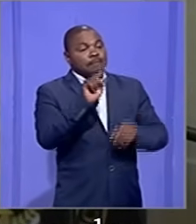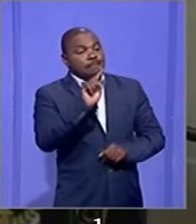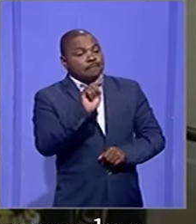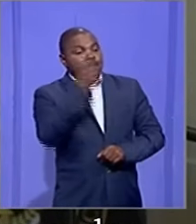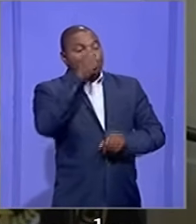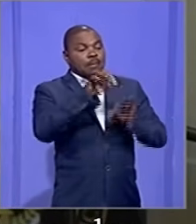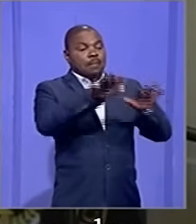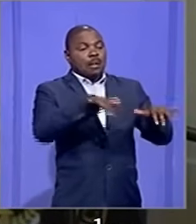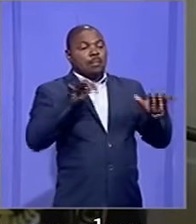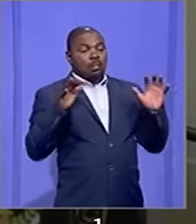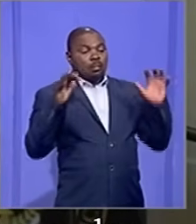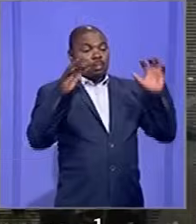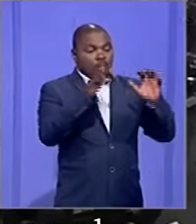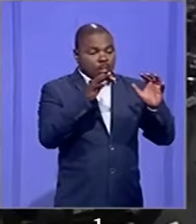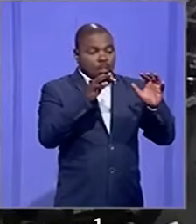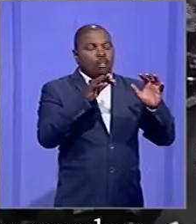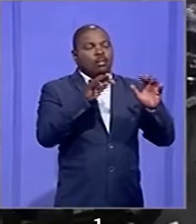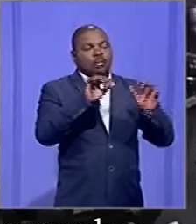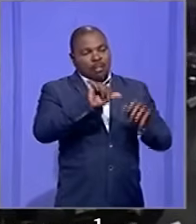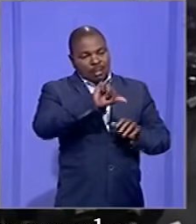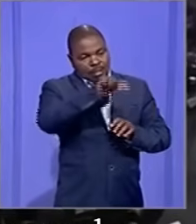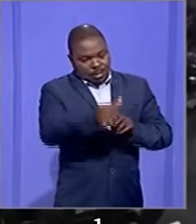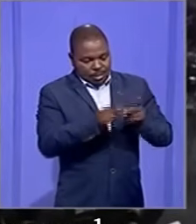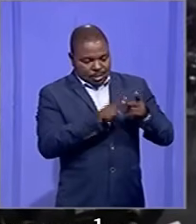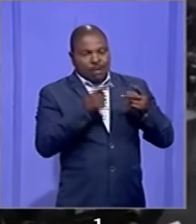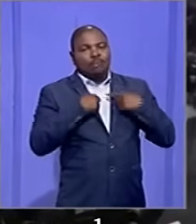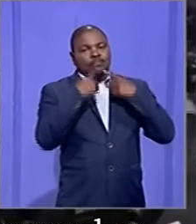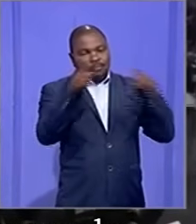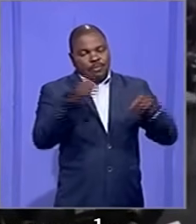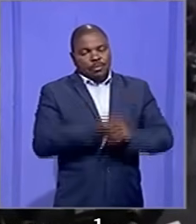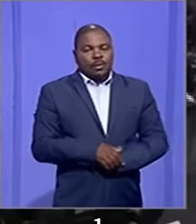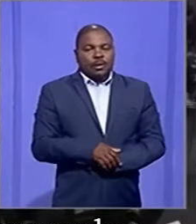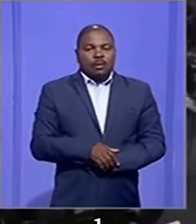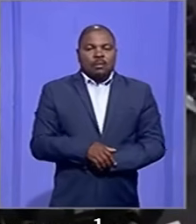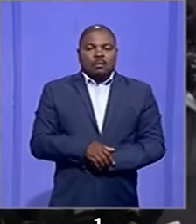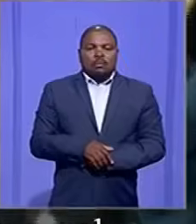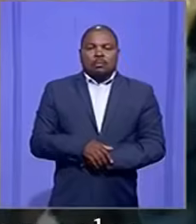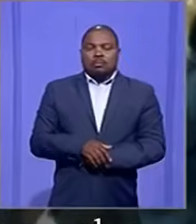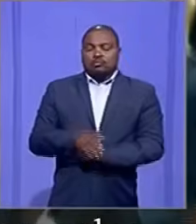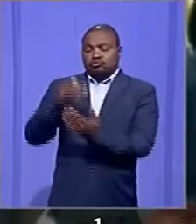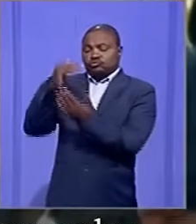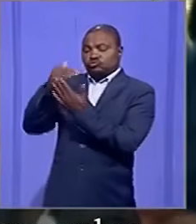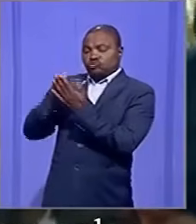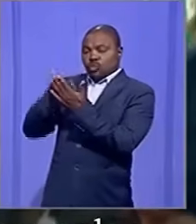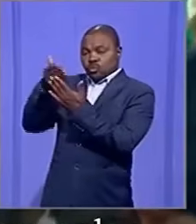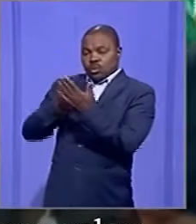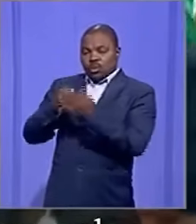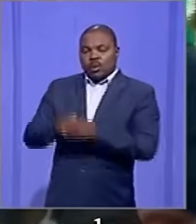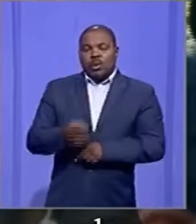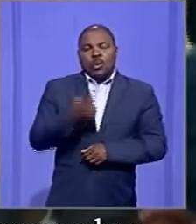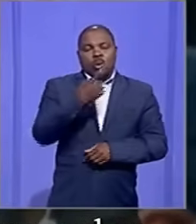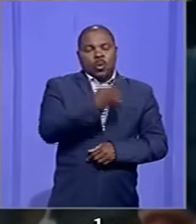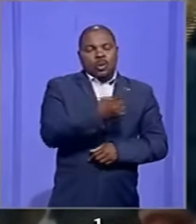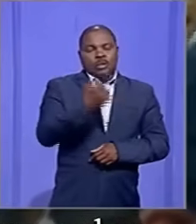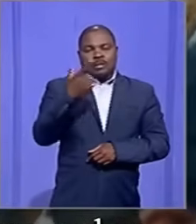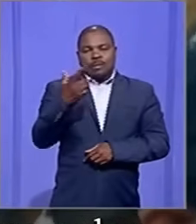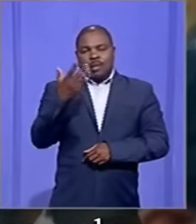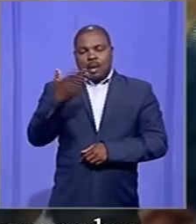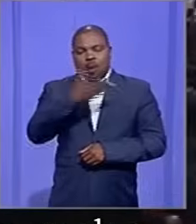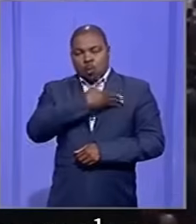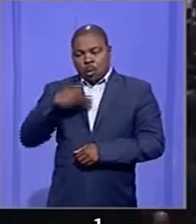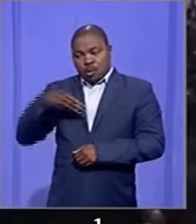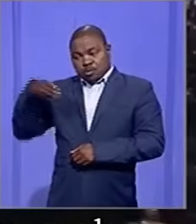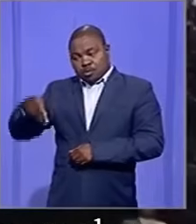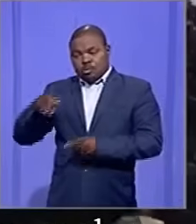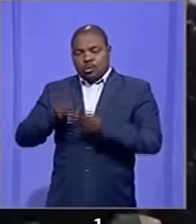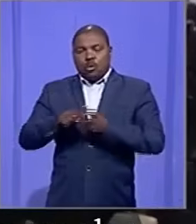sitting of Parliament will be the next step. Mananeo ao a boletswego a na le basadi ba 174 le banna